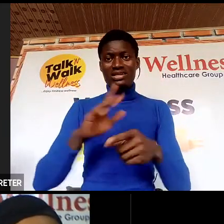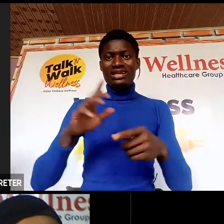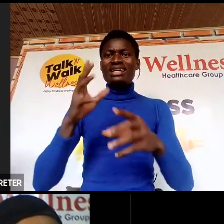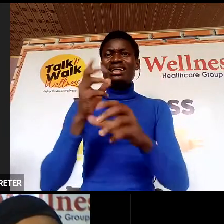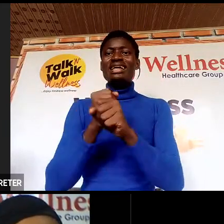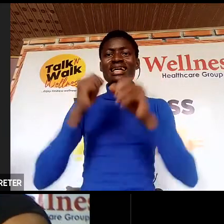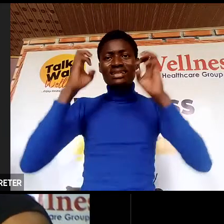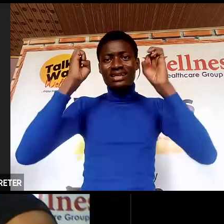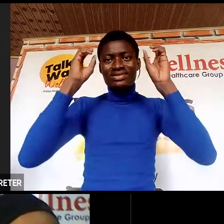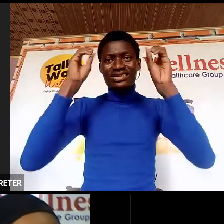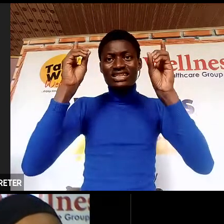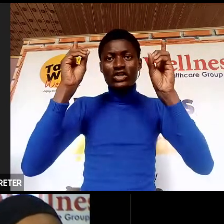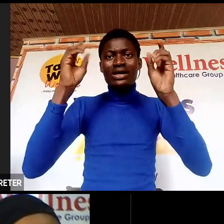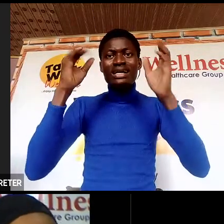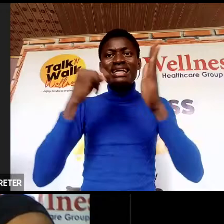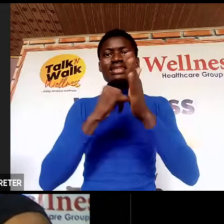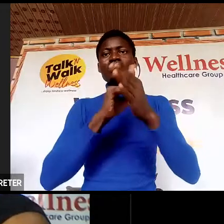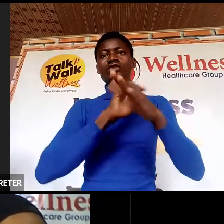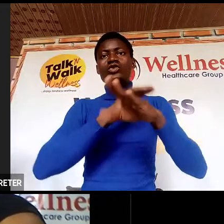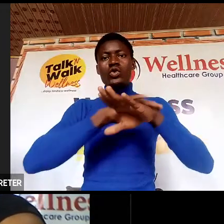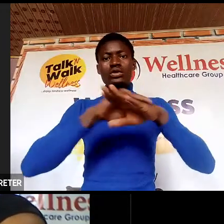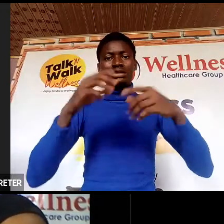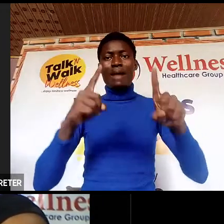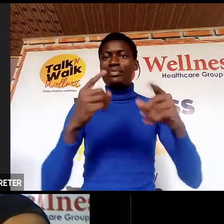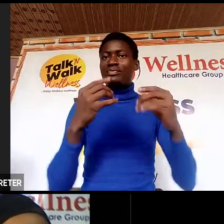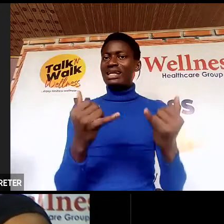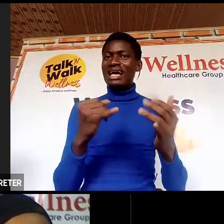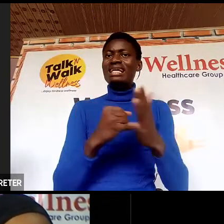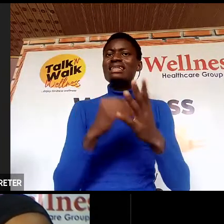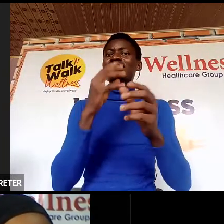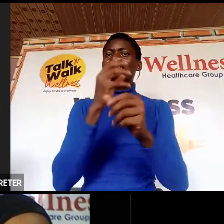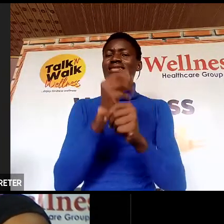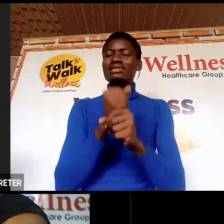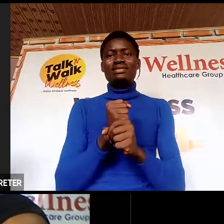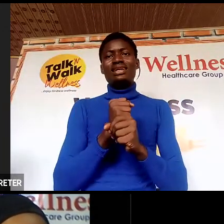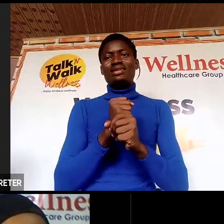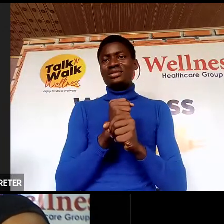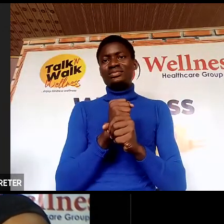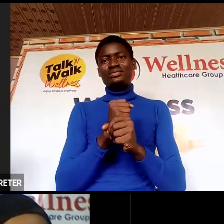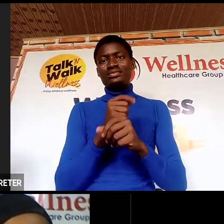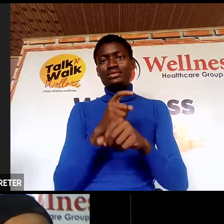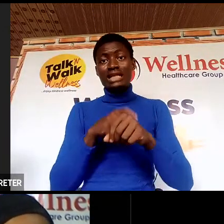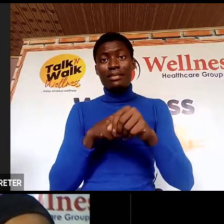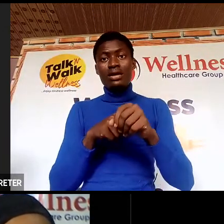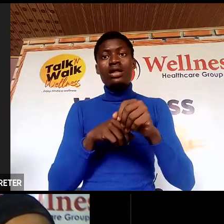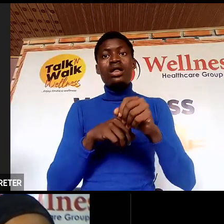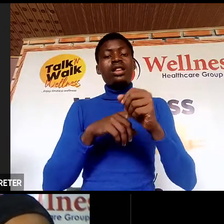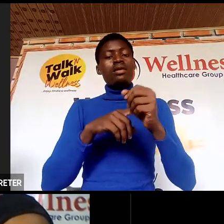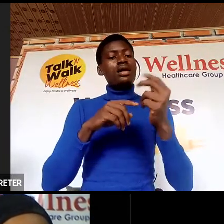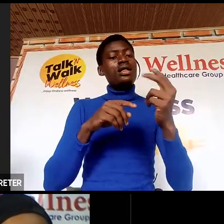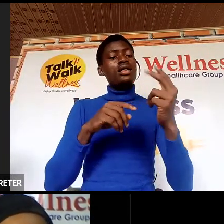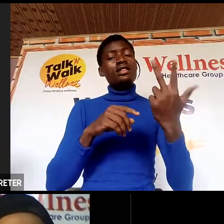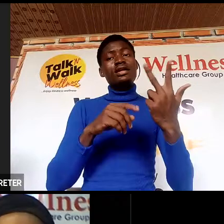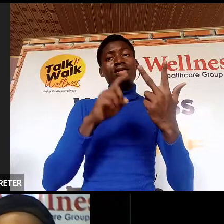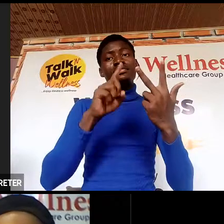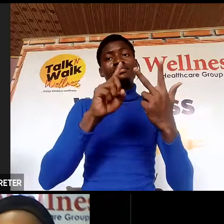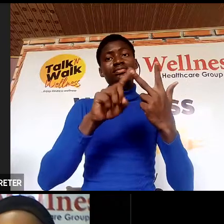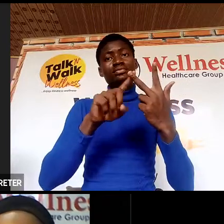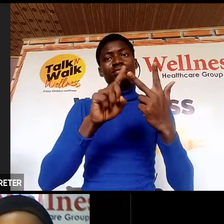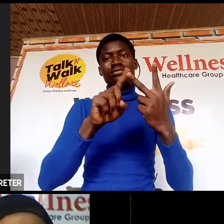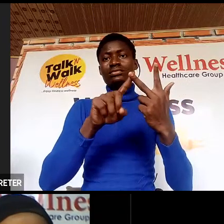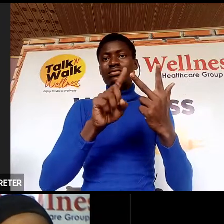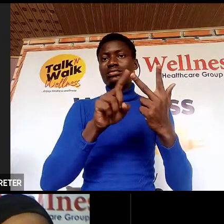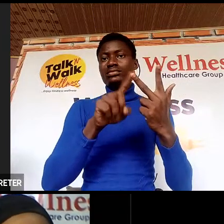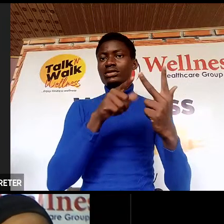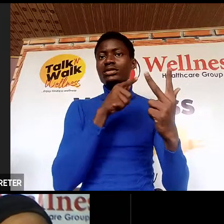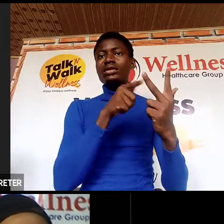is financial discipline. Number two is planning. Number three is living on a budget. And I know a lot of people think that if they're